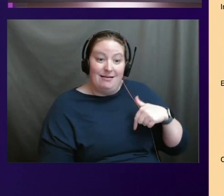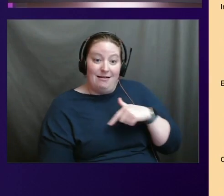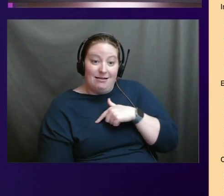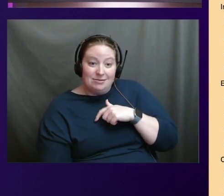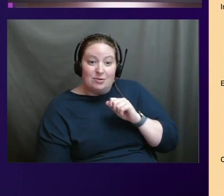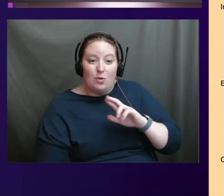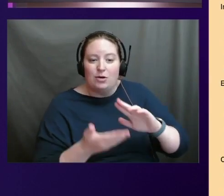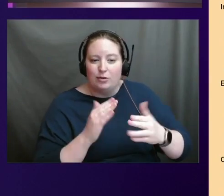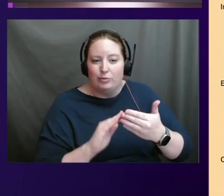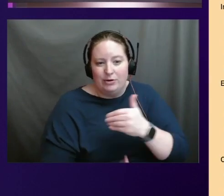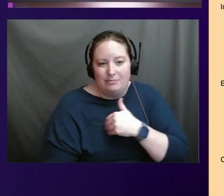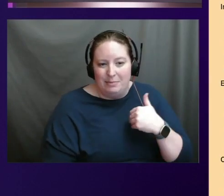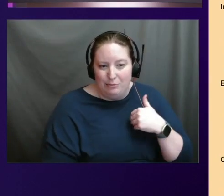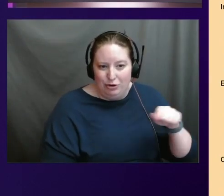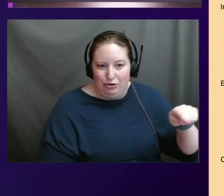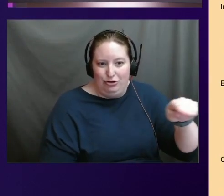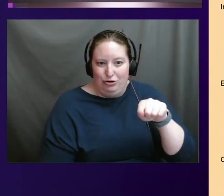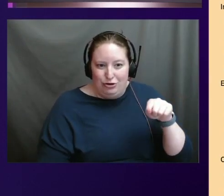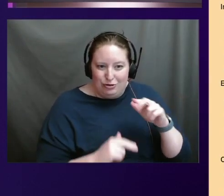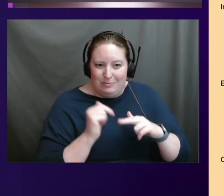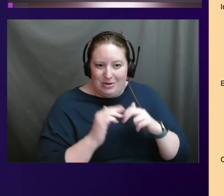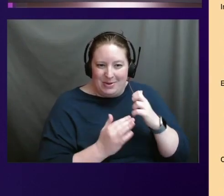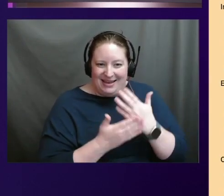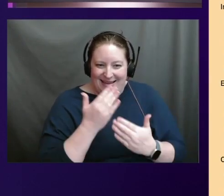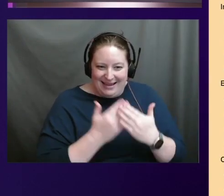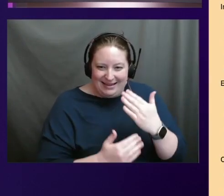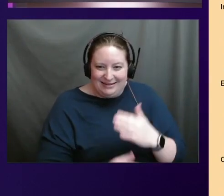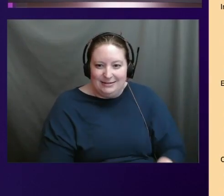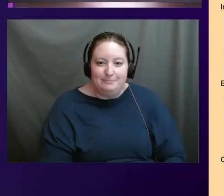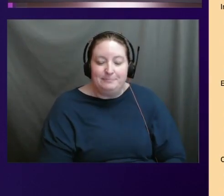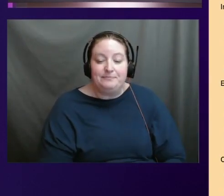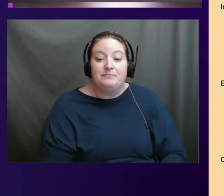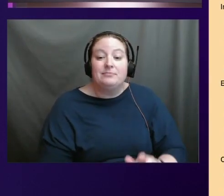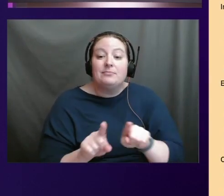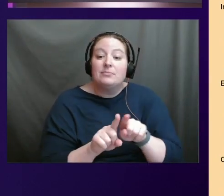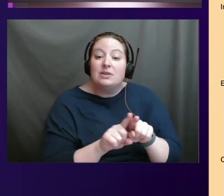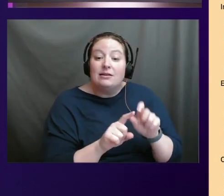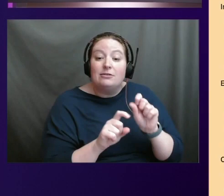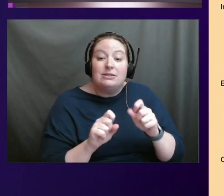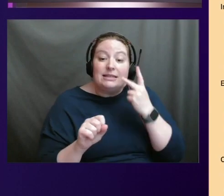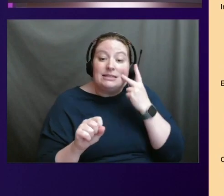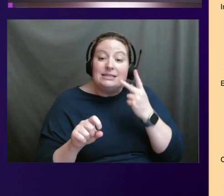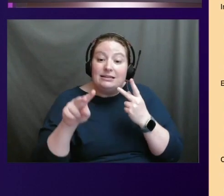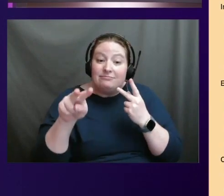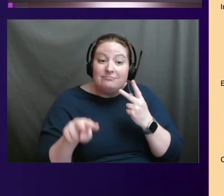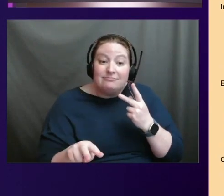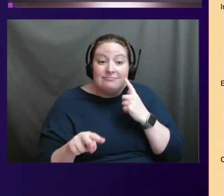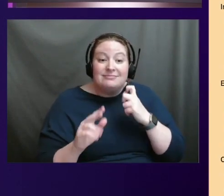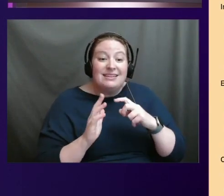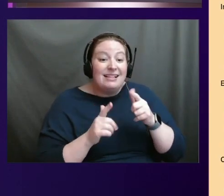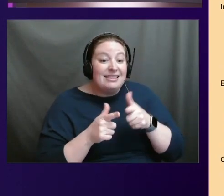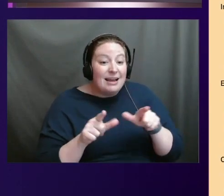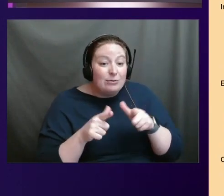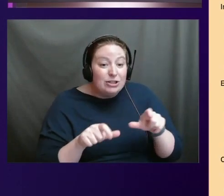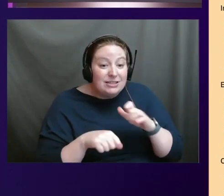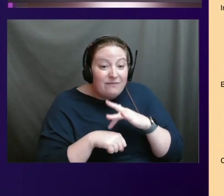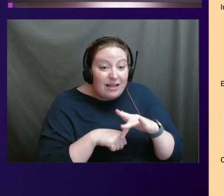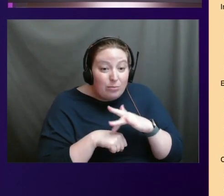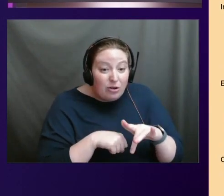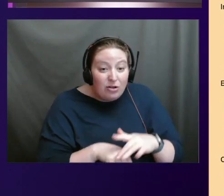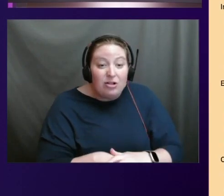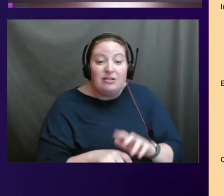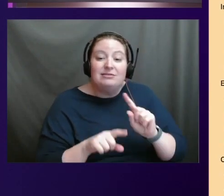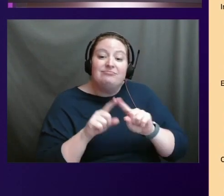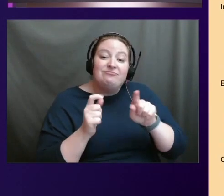members. So you can also see all of the languages it's available in, just some details